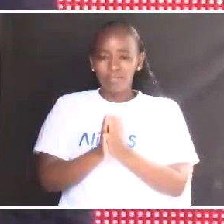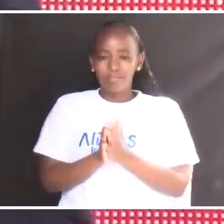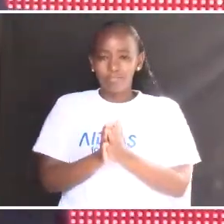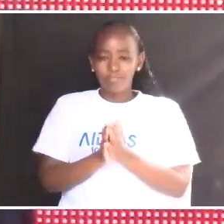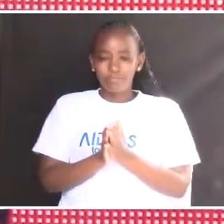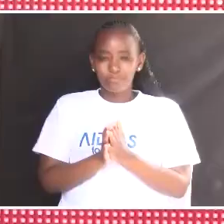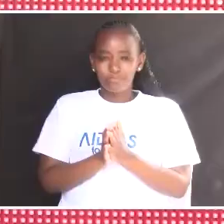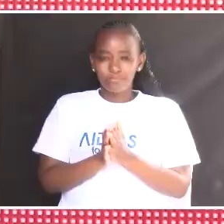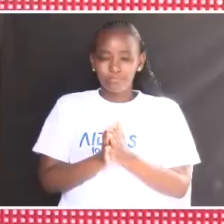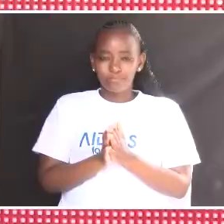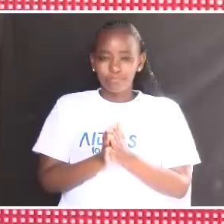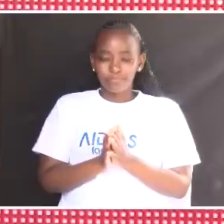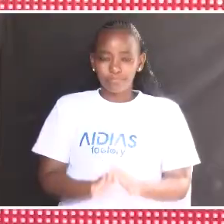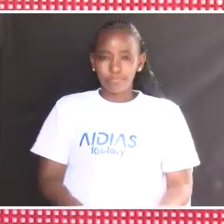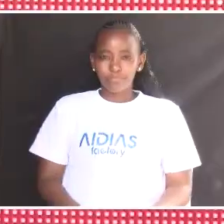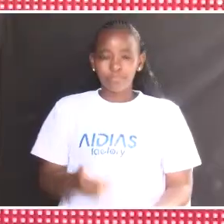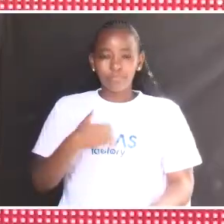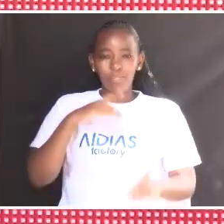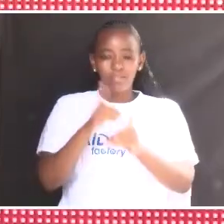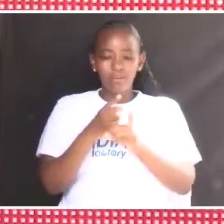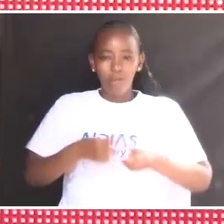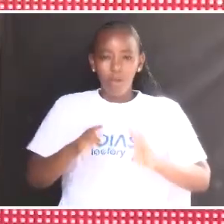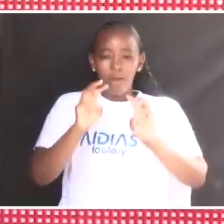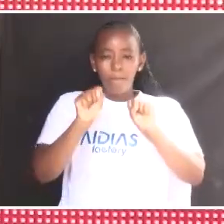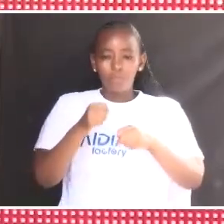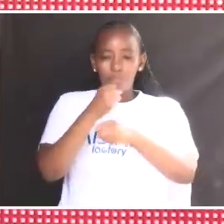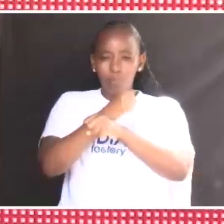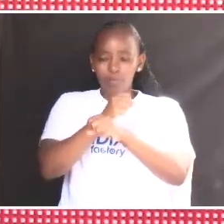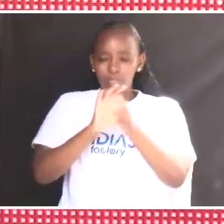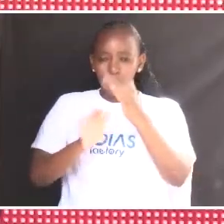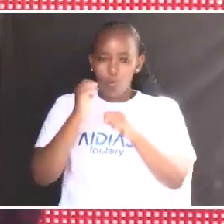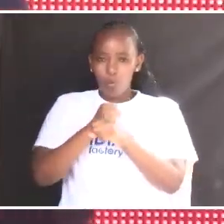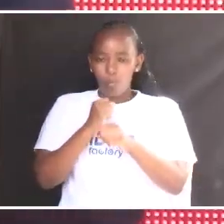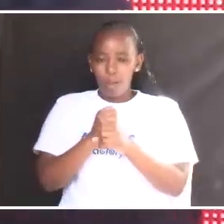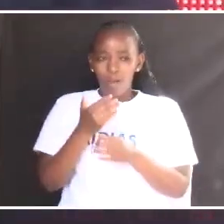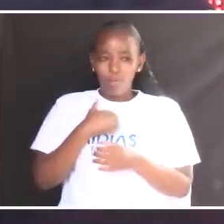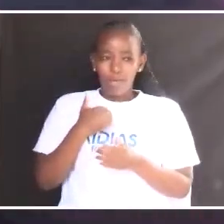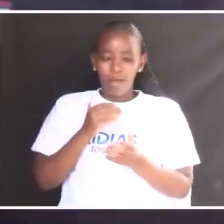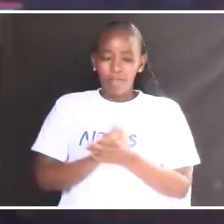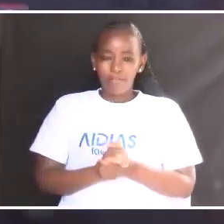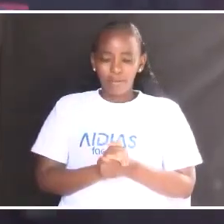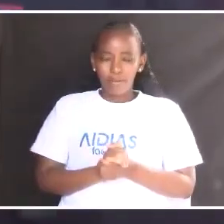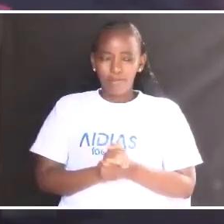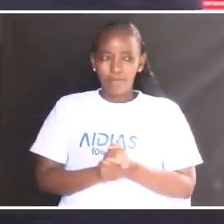really. There are different ways you can protect your work. There is something we call,